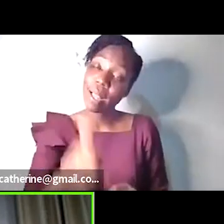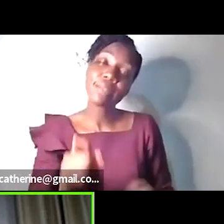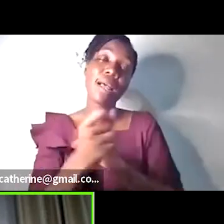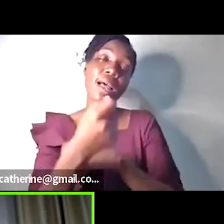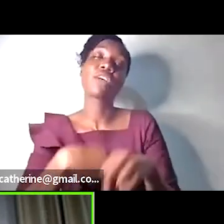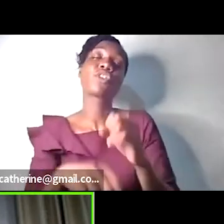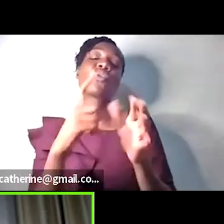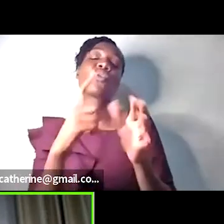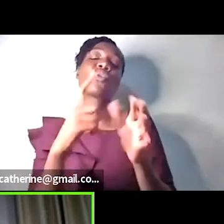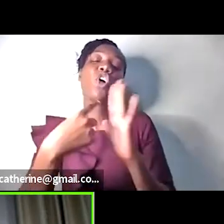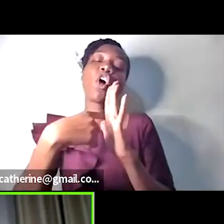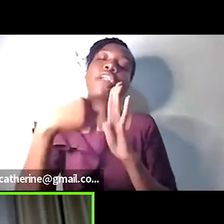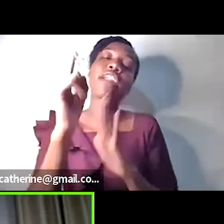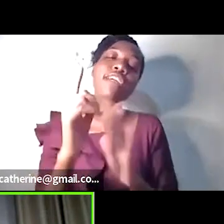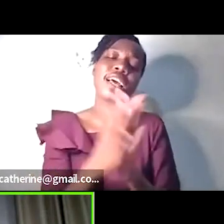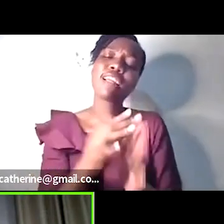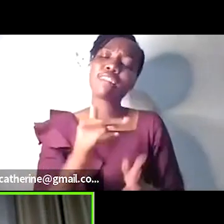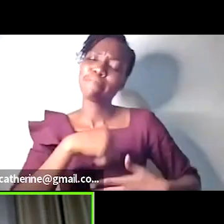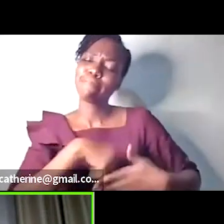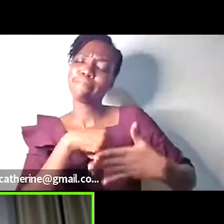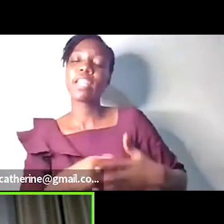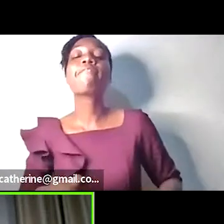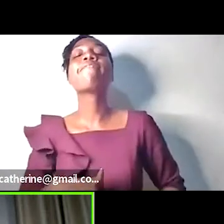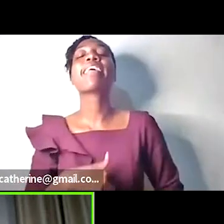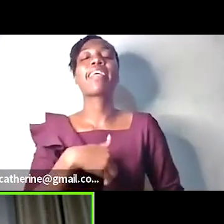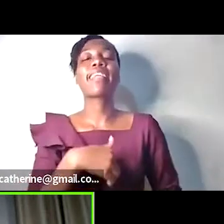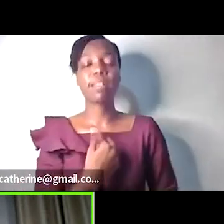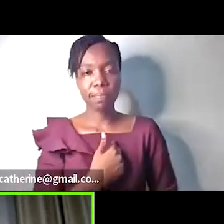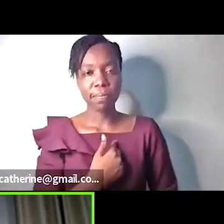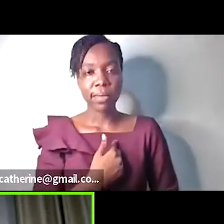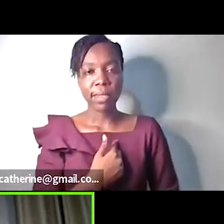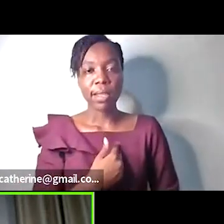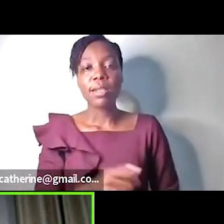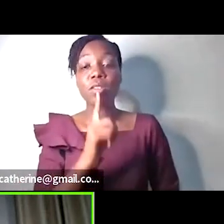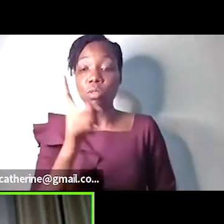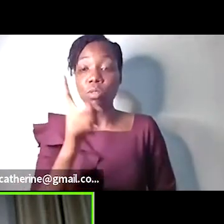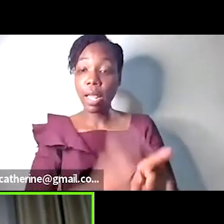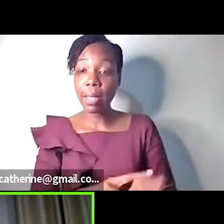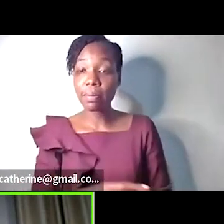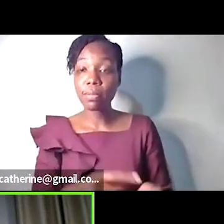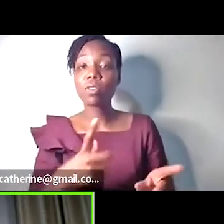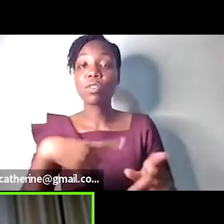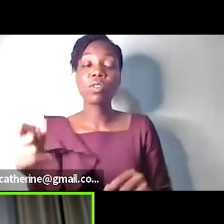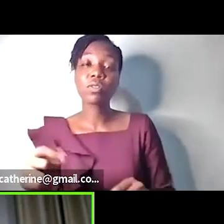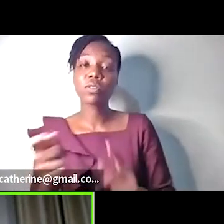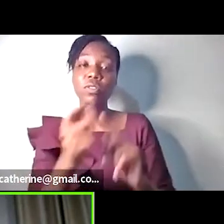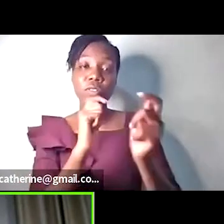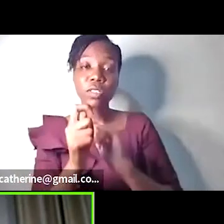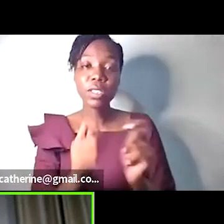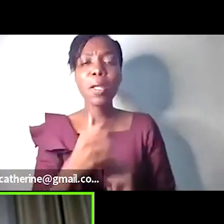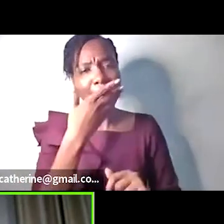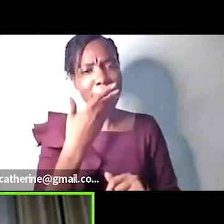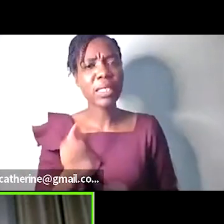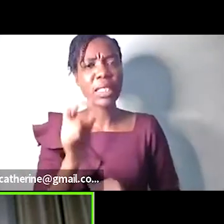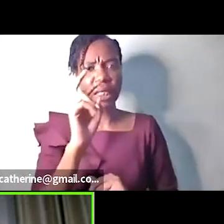feel at heart. European culture tells us when you go out for an interview, look at the interviewers right